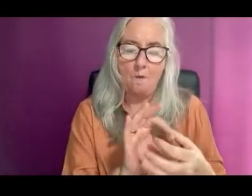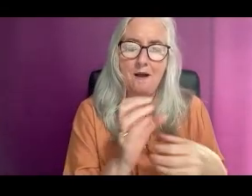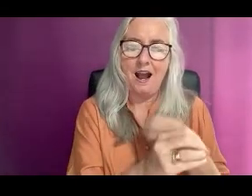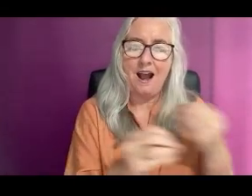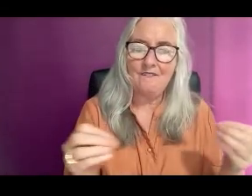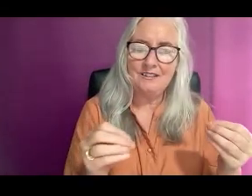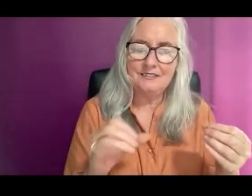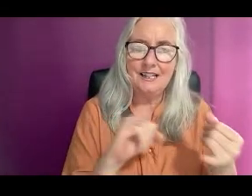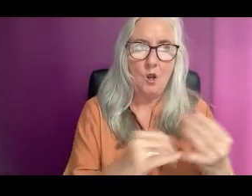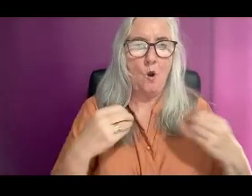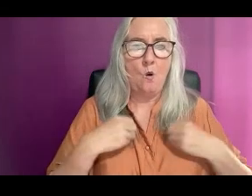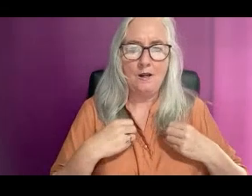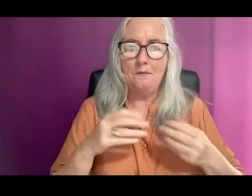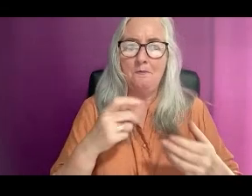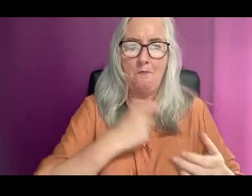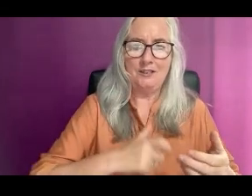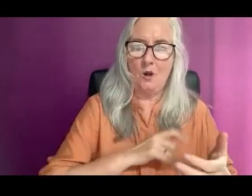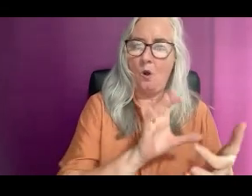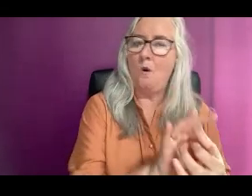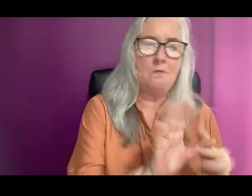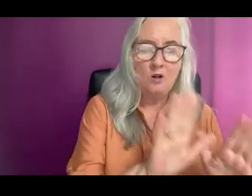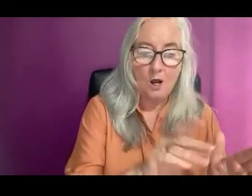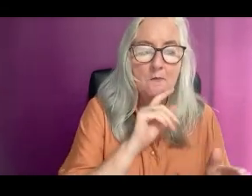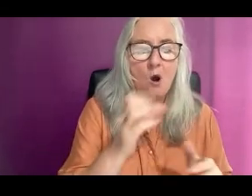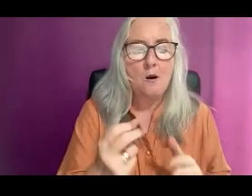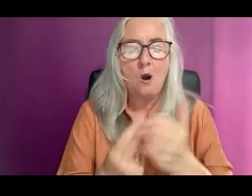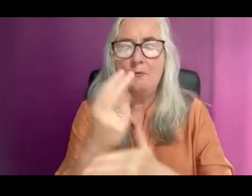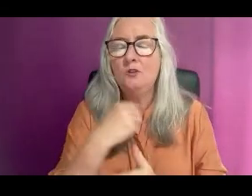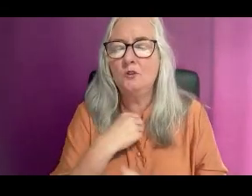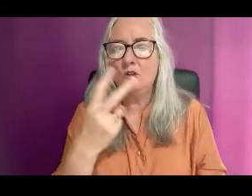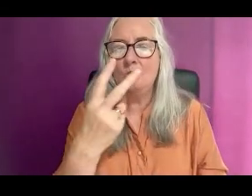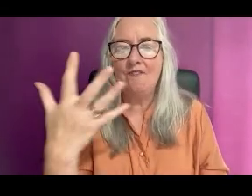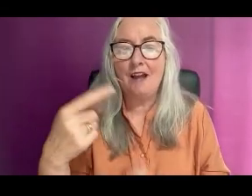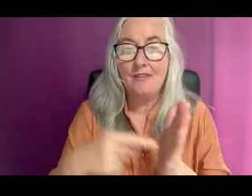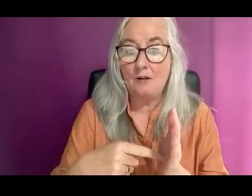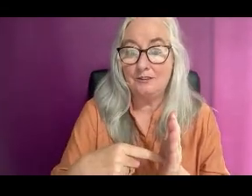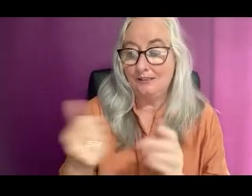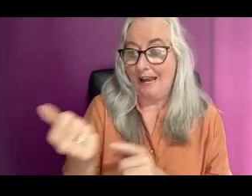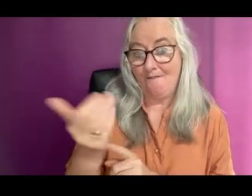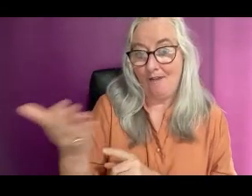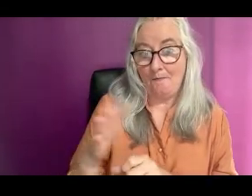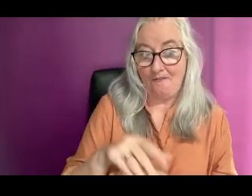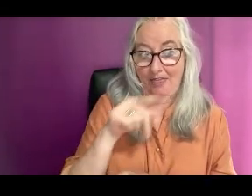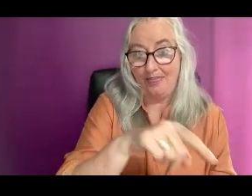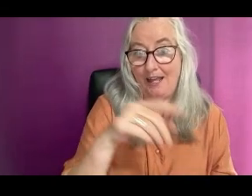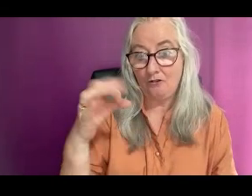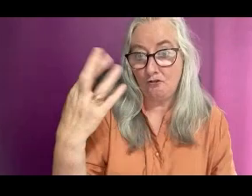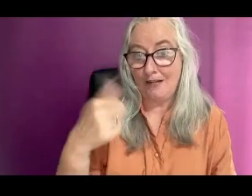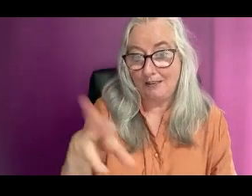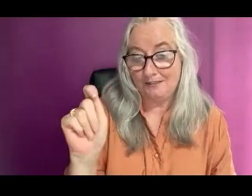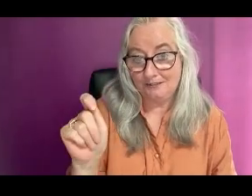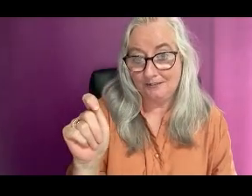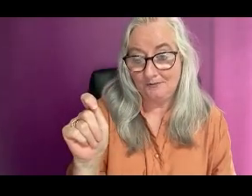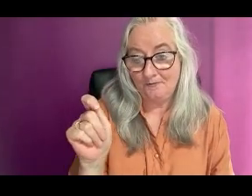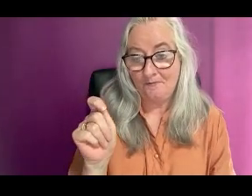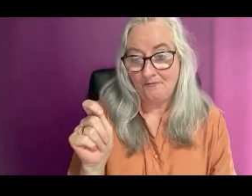personal residence. There's up to €25,000 available for this grant. And